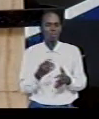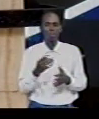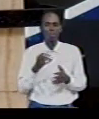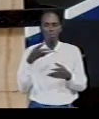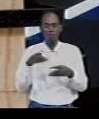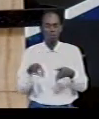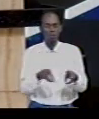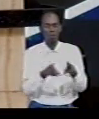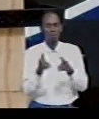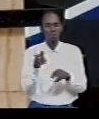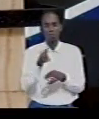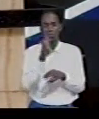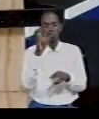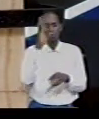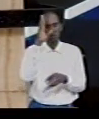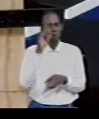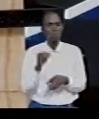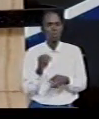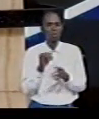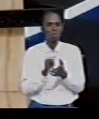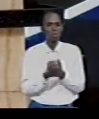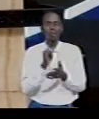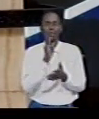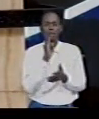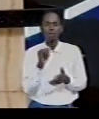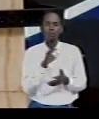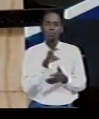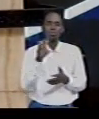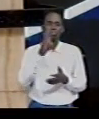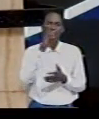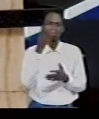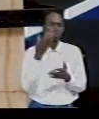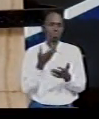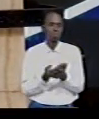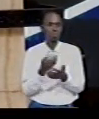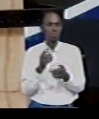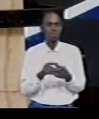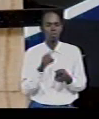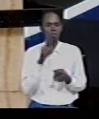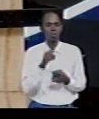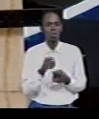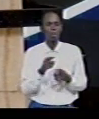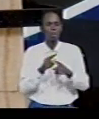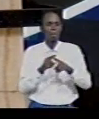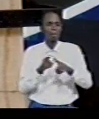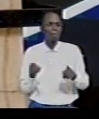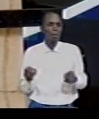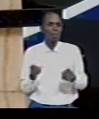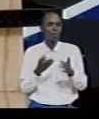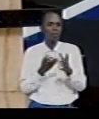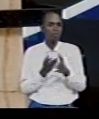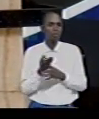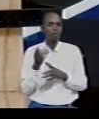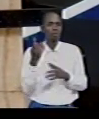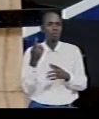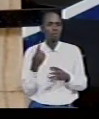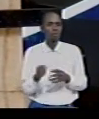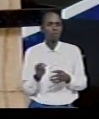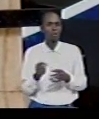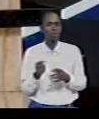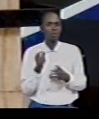man that was come unto him, but took the poor